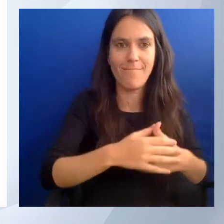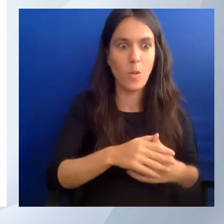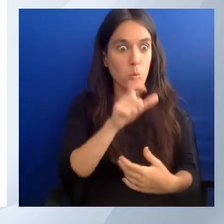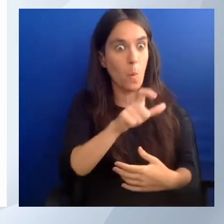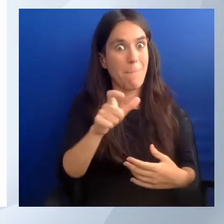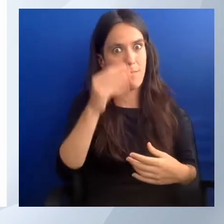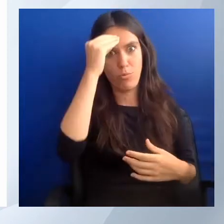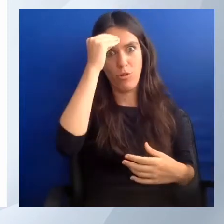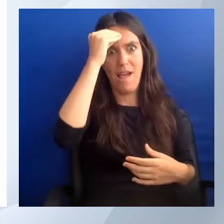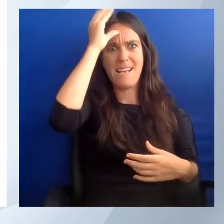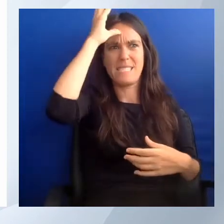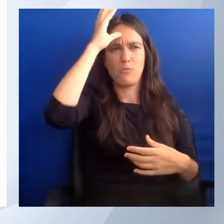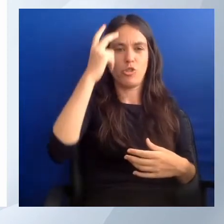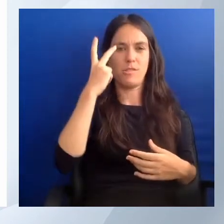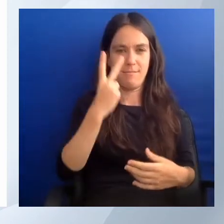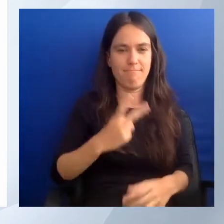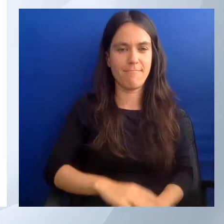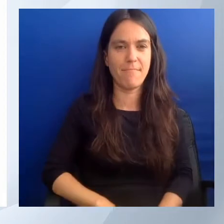stuff.